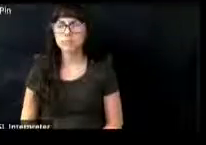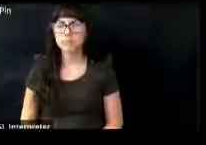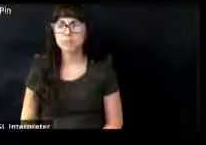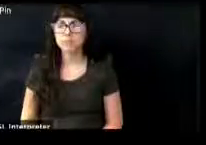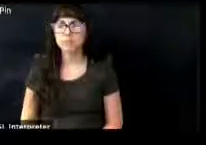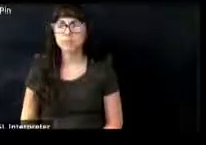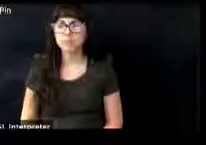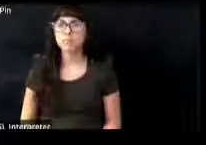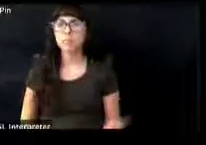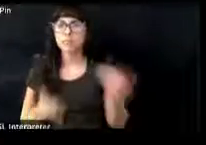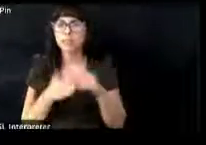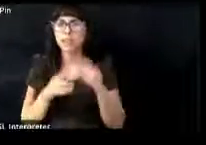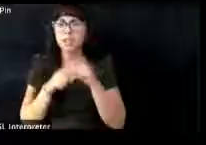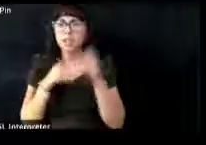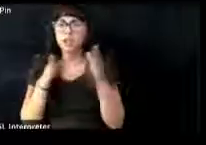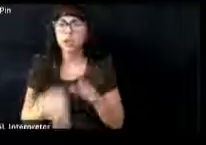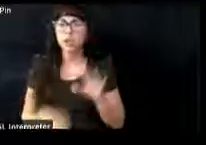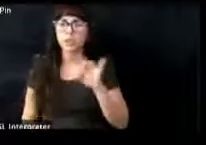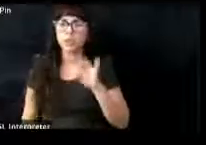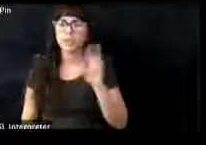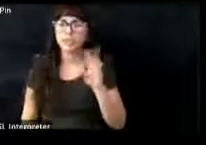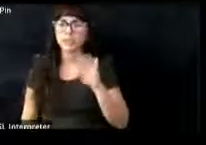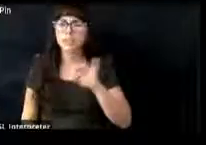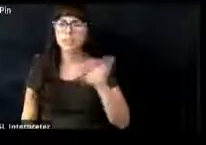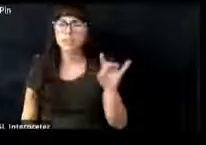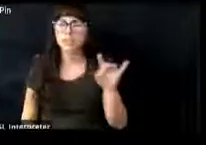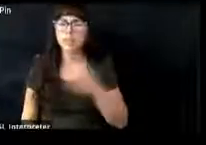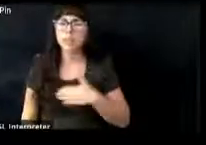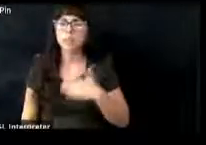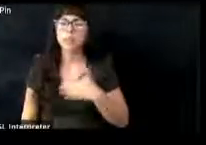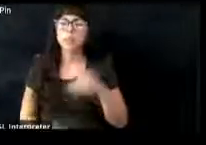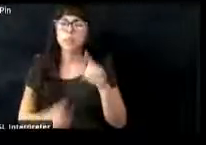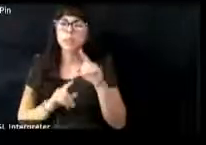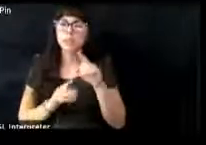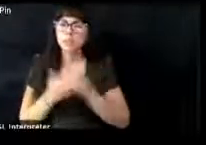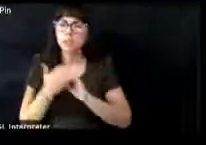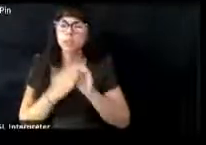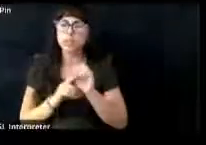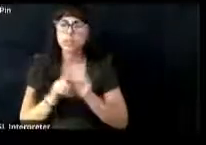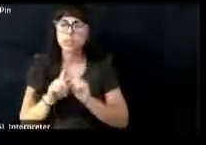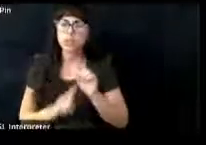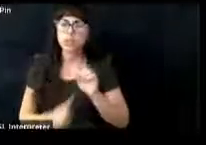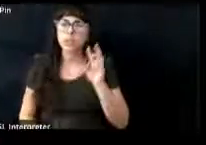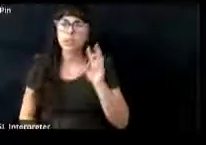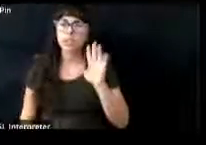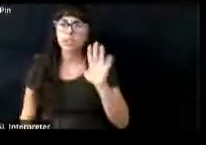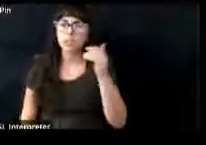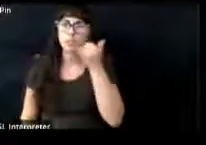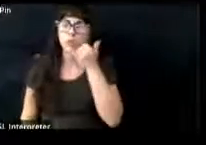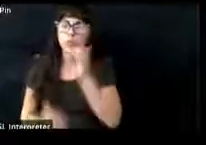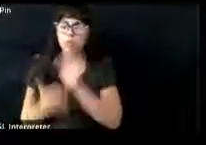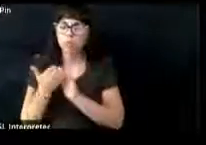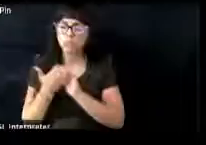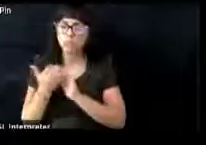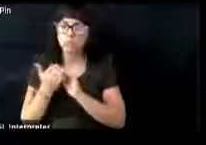Again, caller 8688. If you'll please press *6 on your telephone keypad to unmute at this